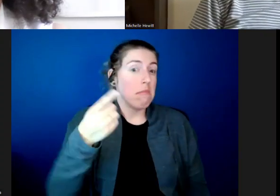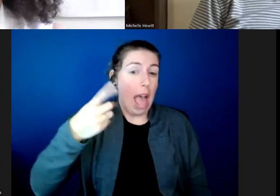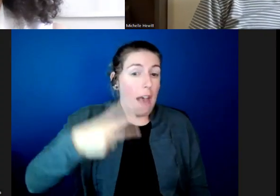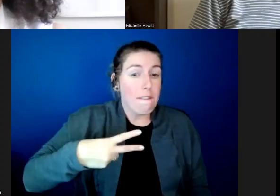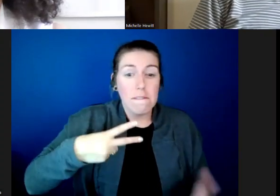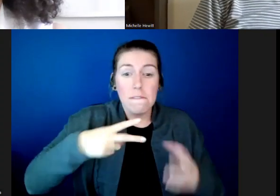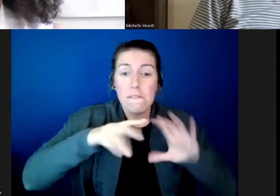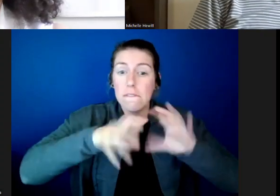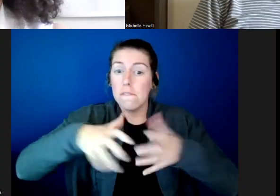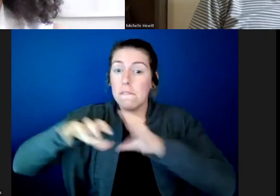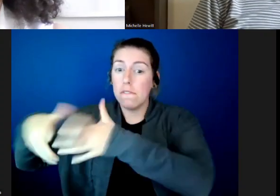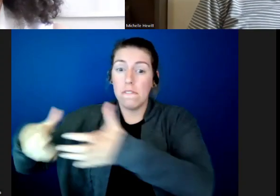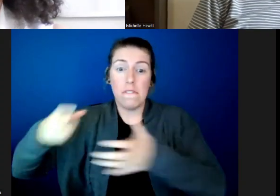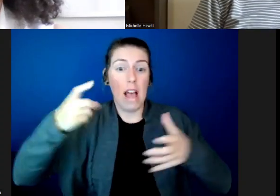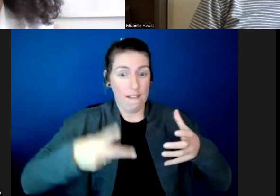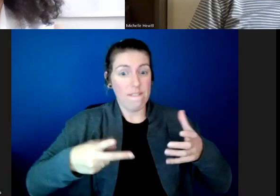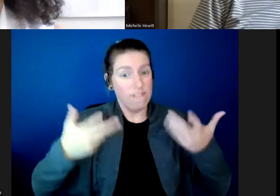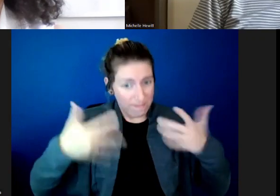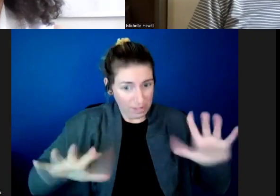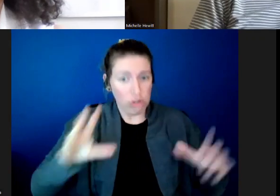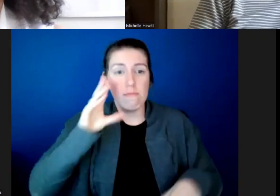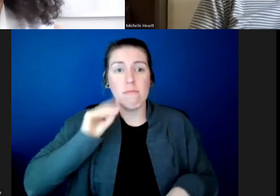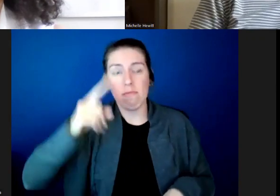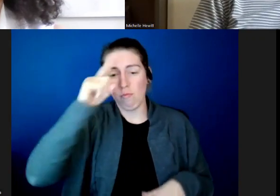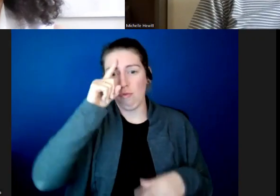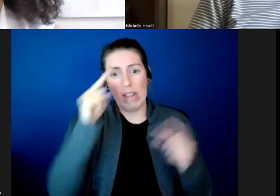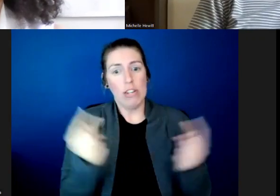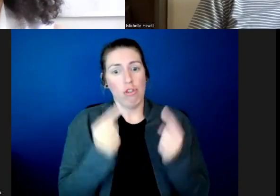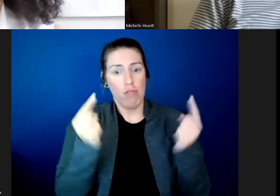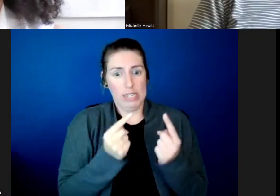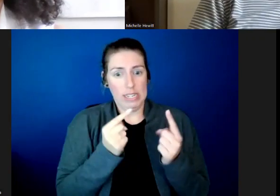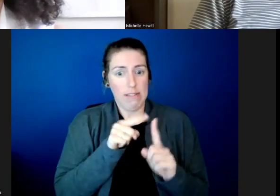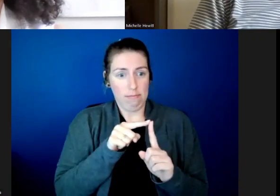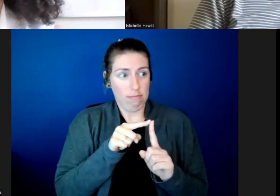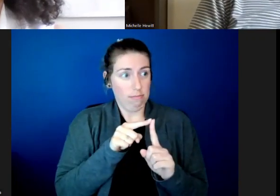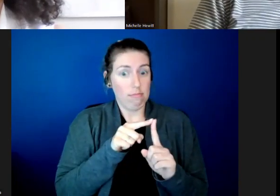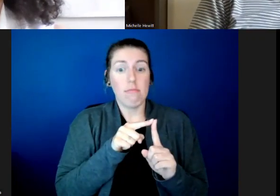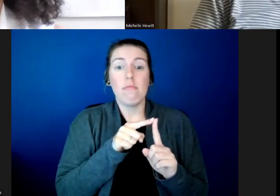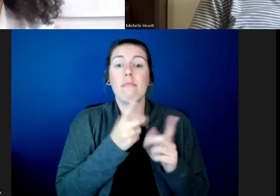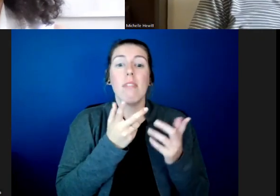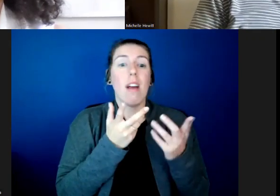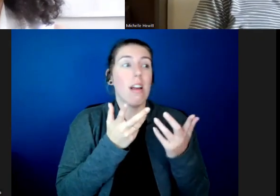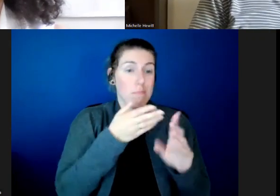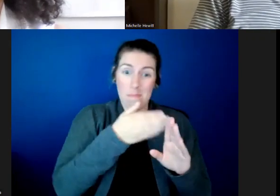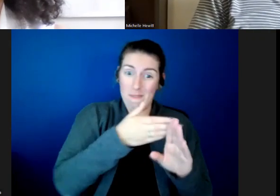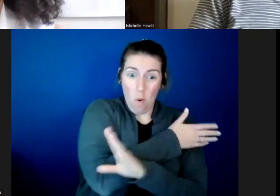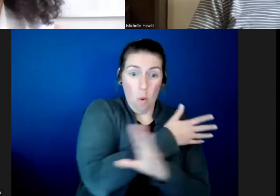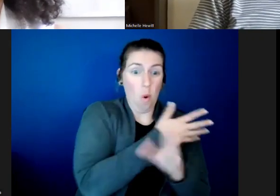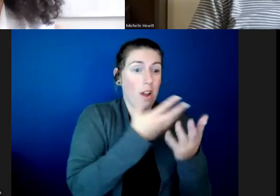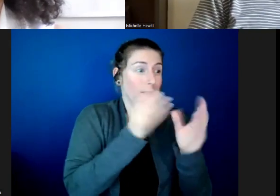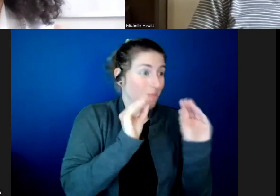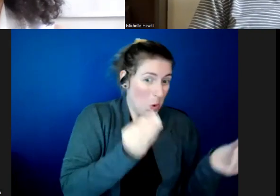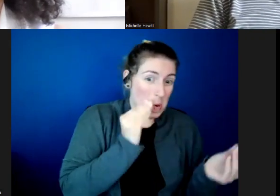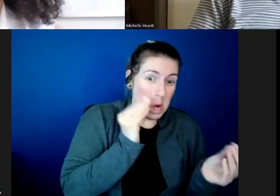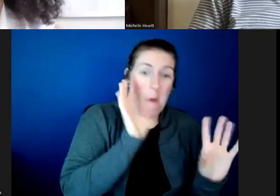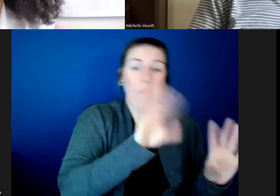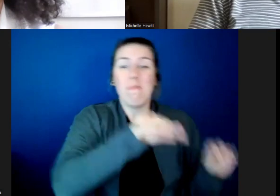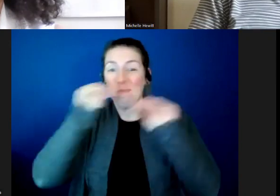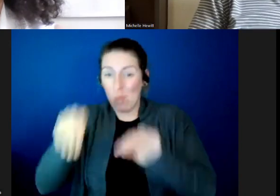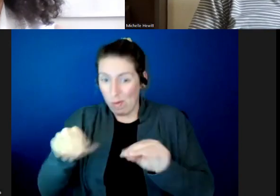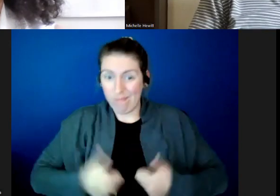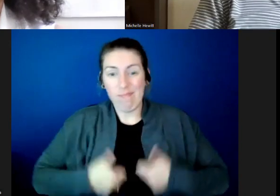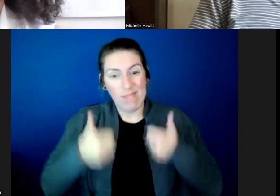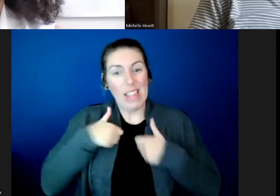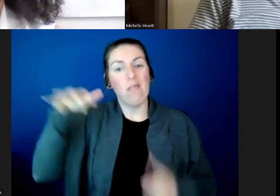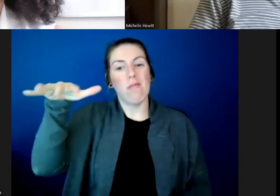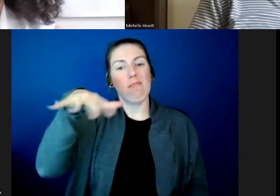an acquired brain injury before they became unhoused and moved onto the streets there. So, you know, when you think